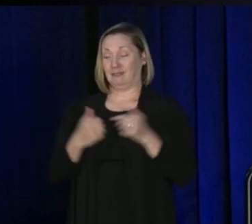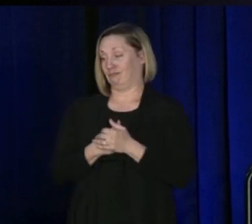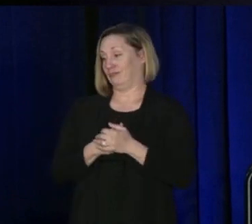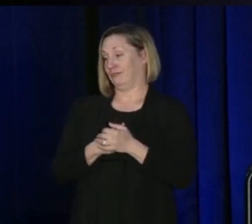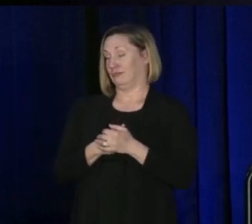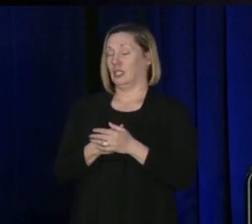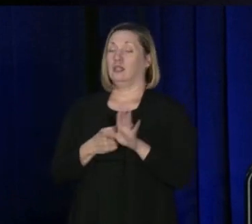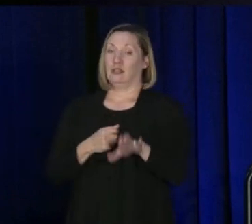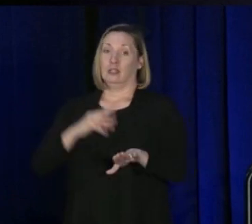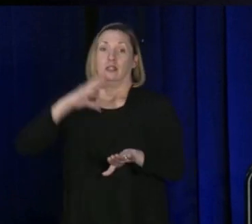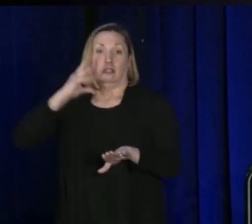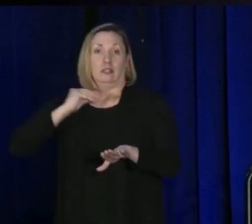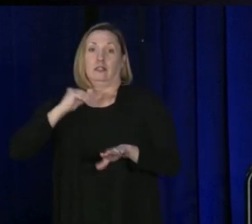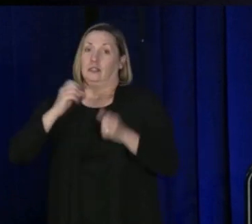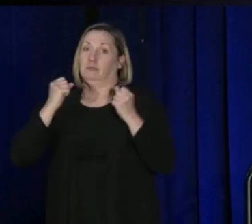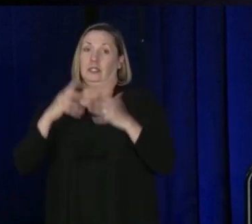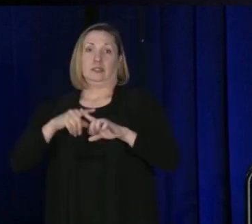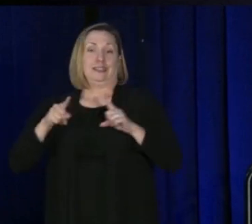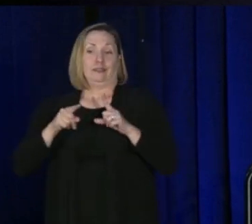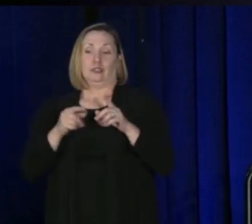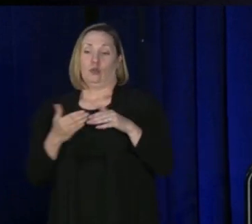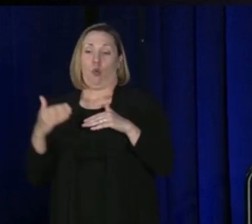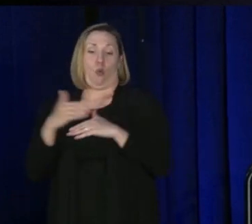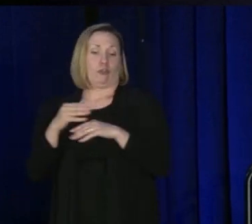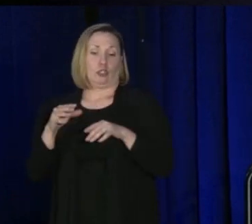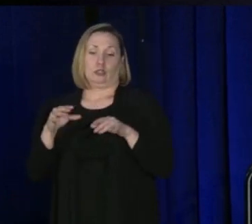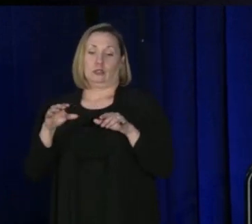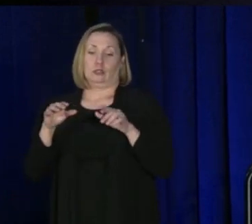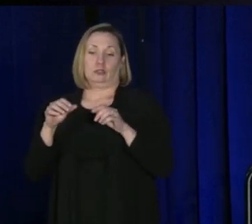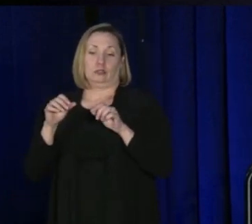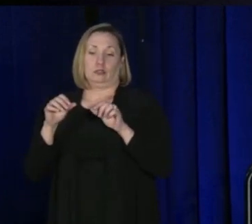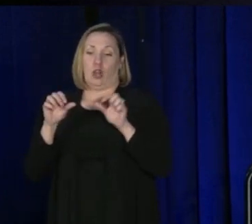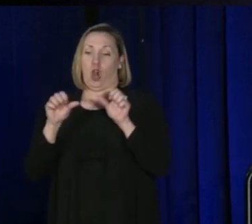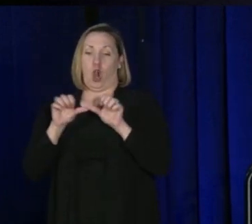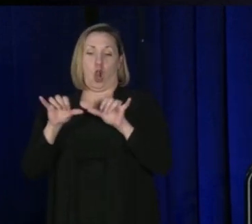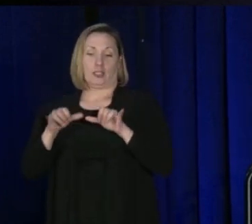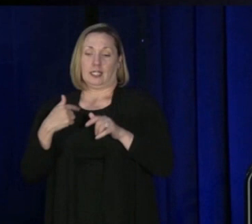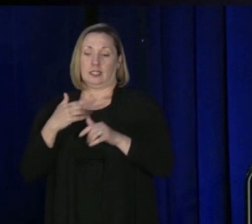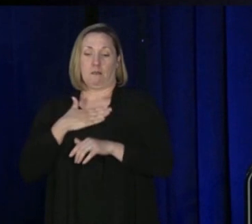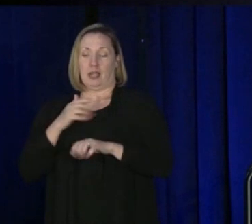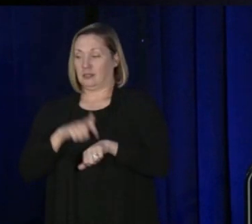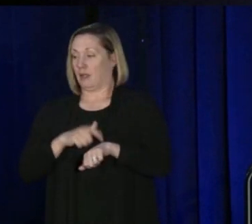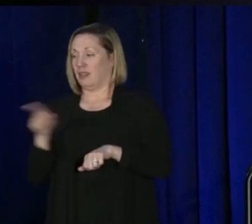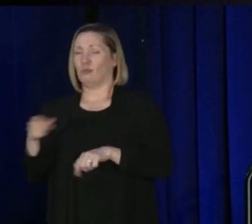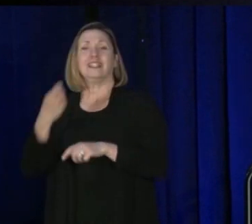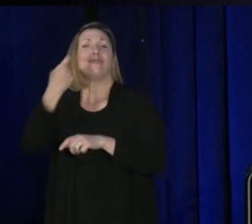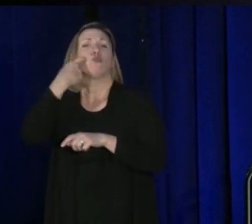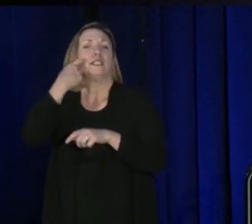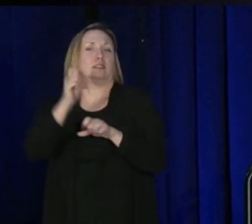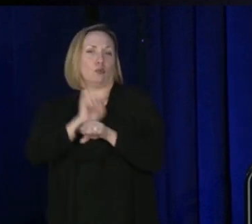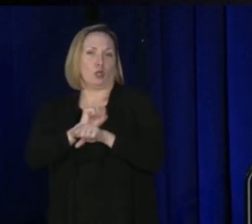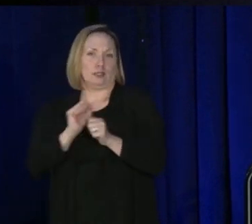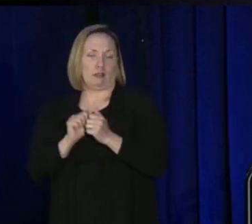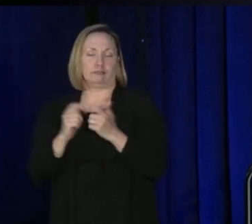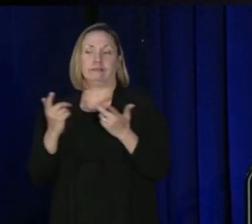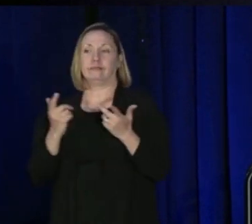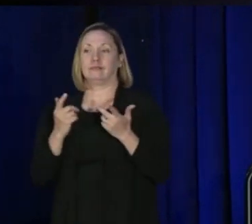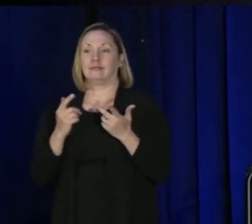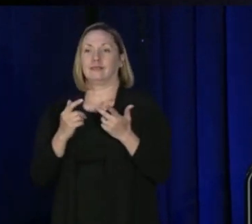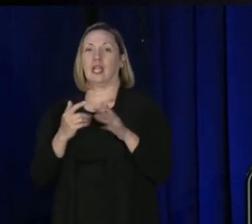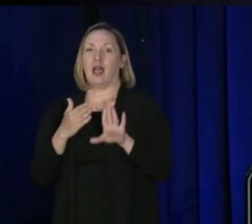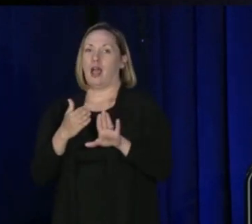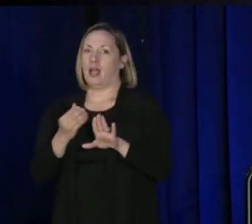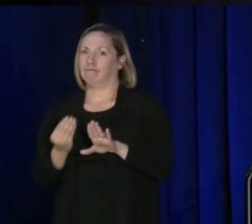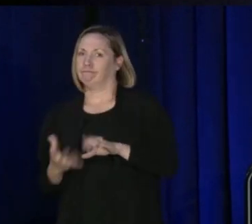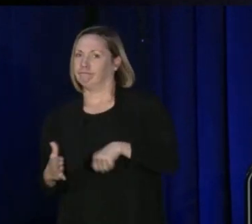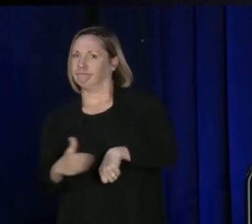lot of different over-architecting in my time, but this one is specific to something I recently worked on. And I'm going to preface this by saying none of the libraries